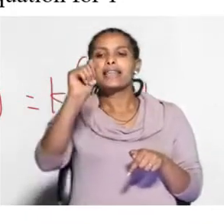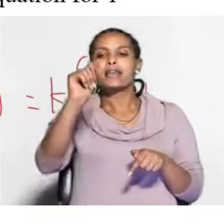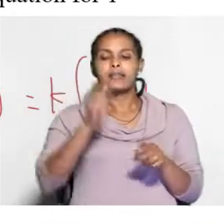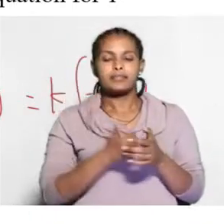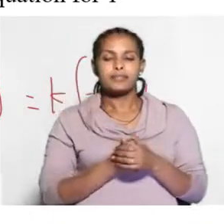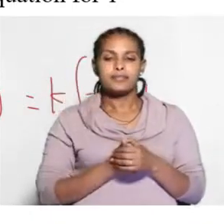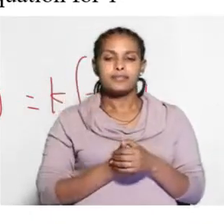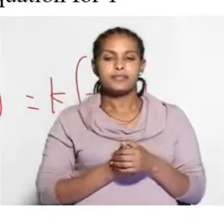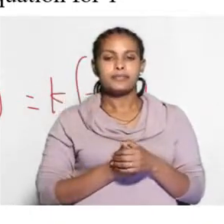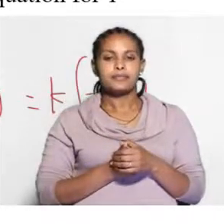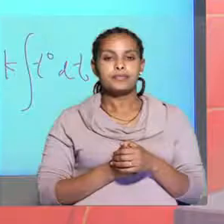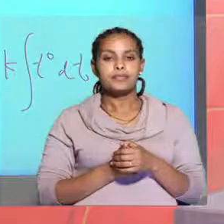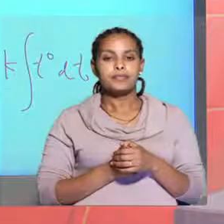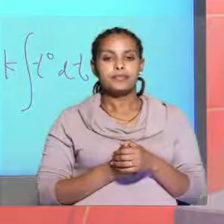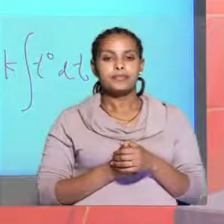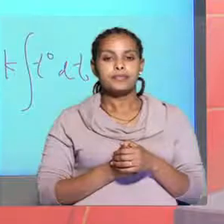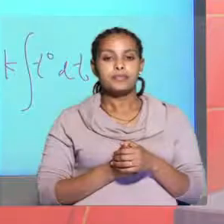dt.